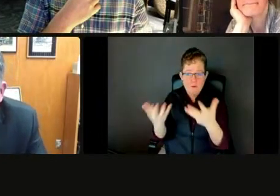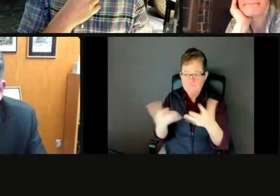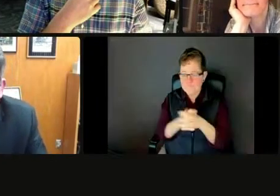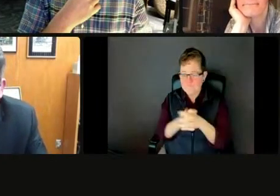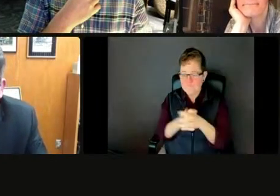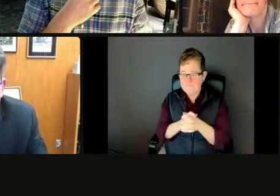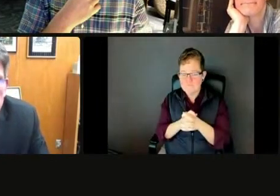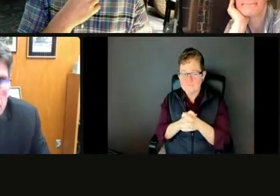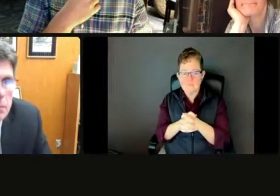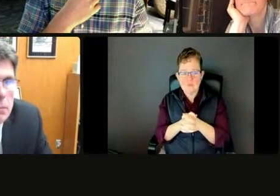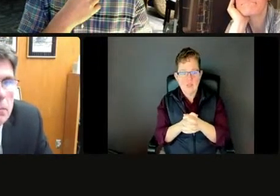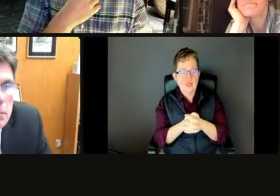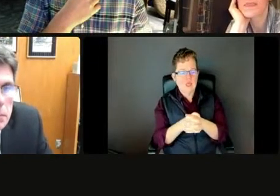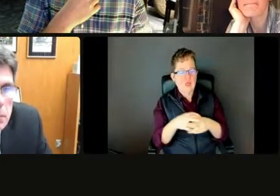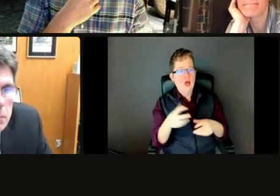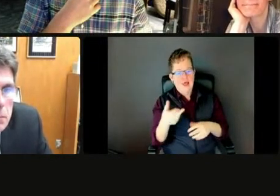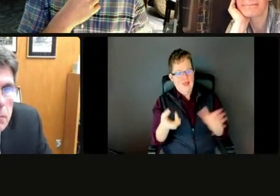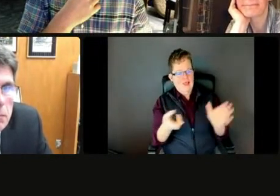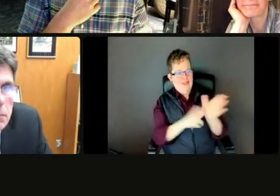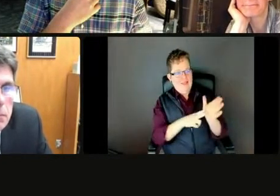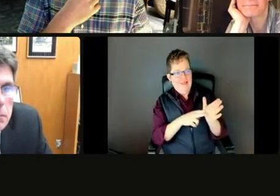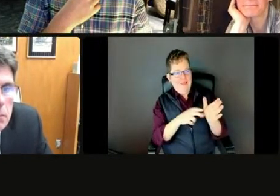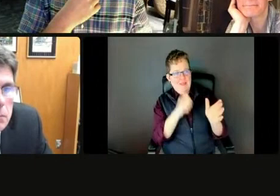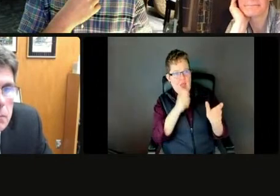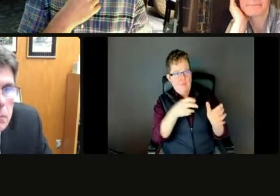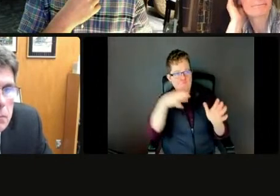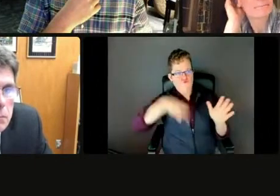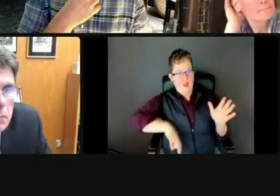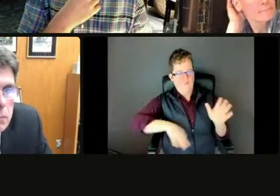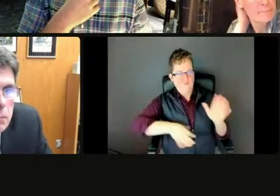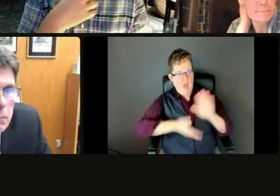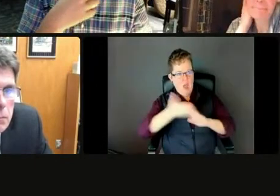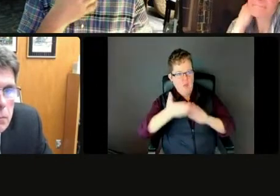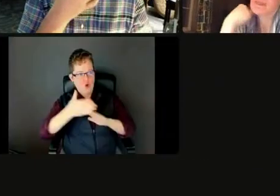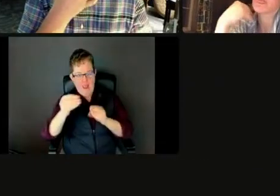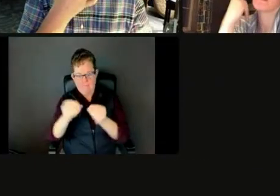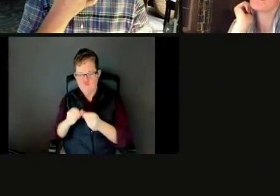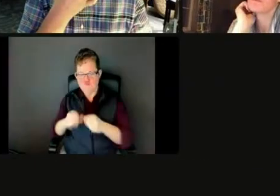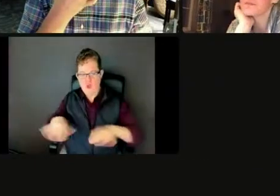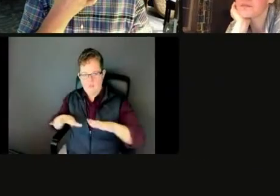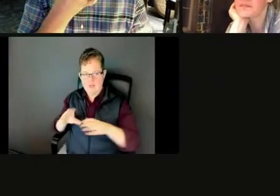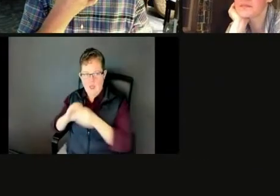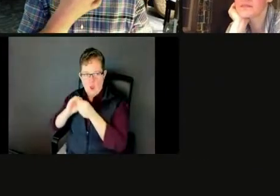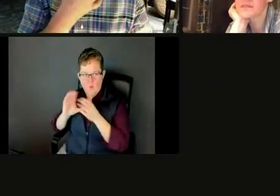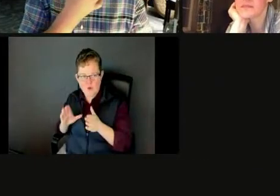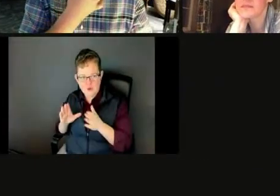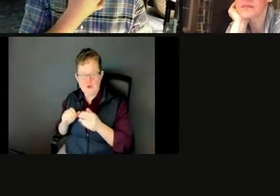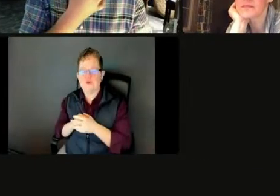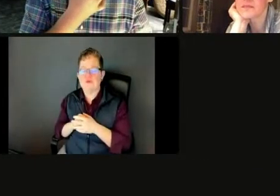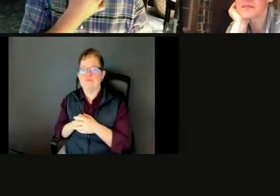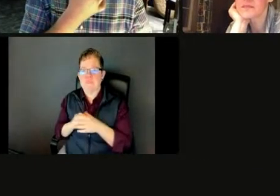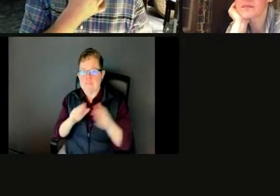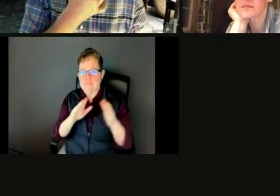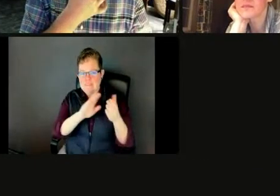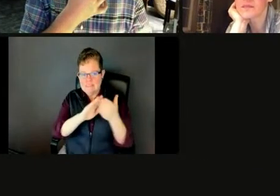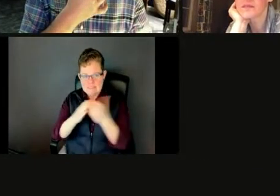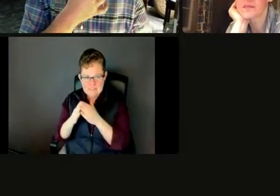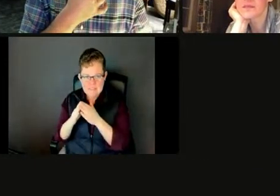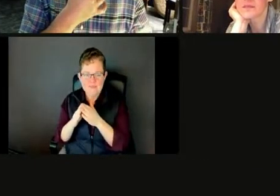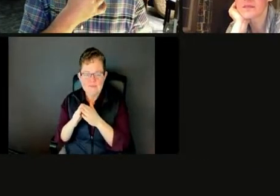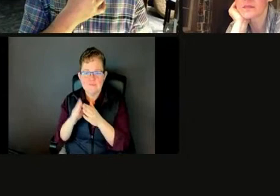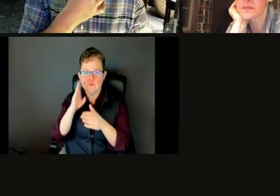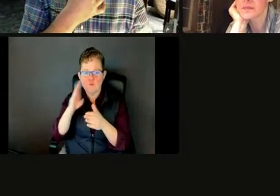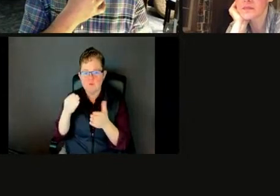The lease would be signed between the nonprofit operator and the property owner. And the city